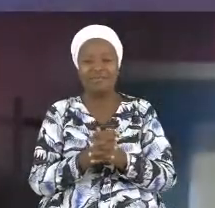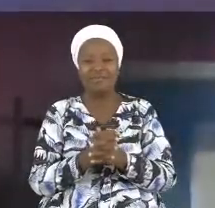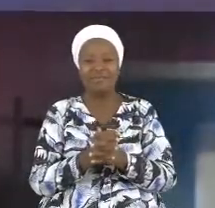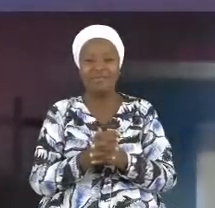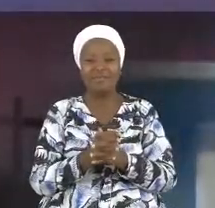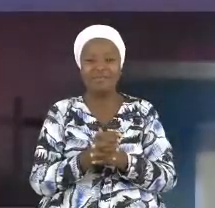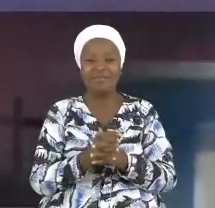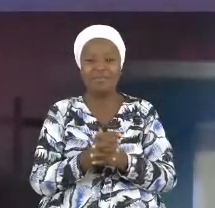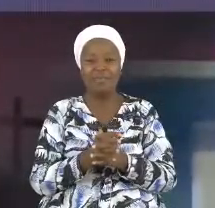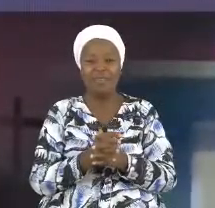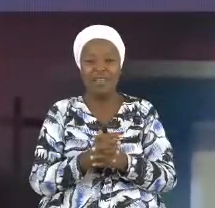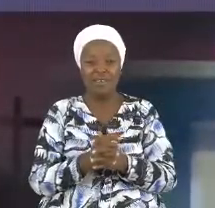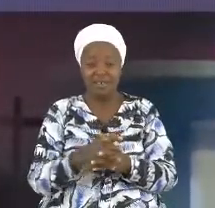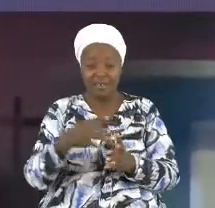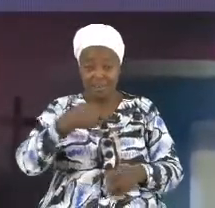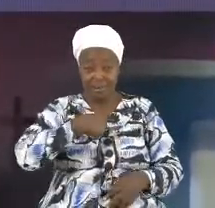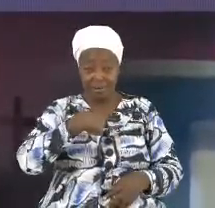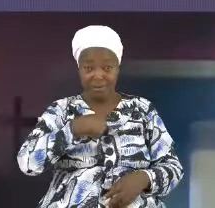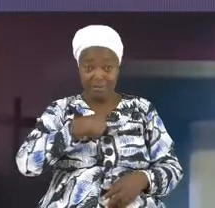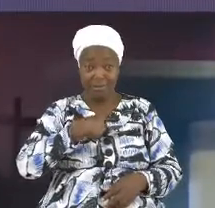I will catch.